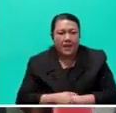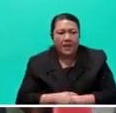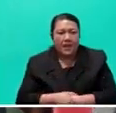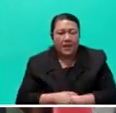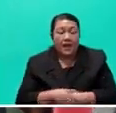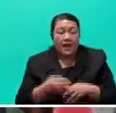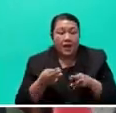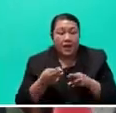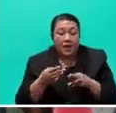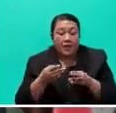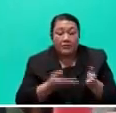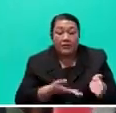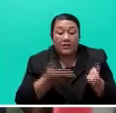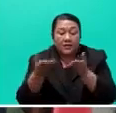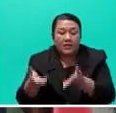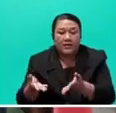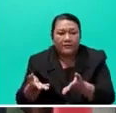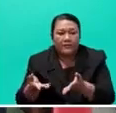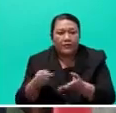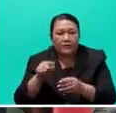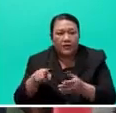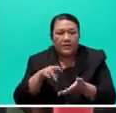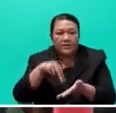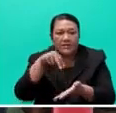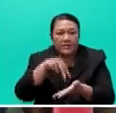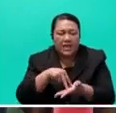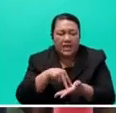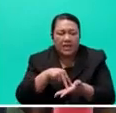on Social Affairs.